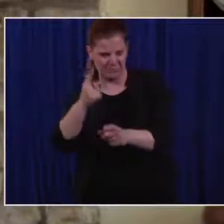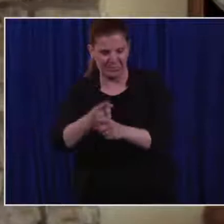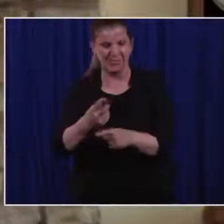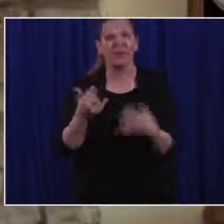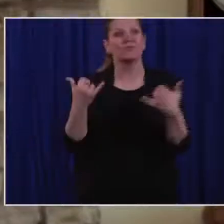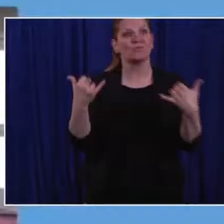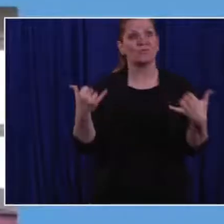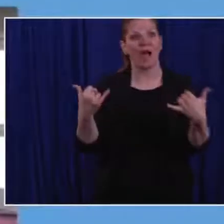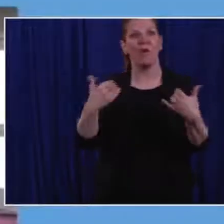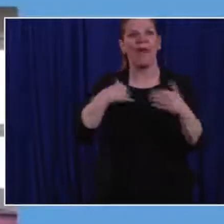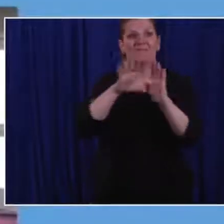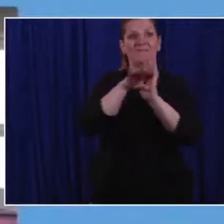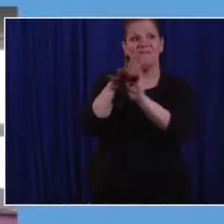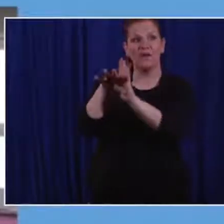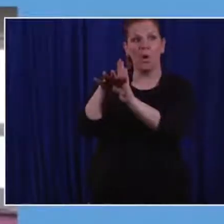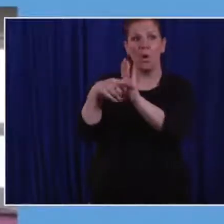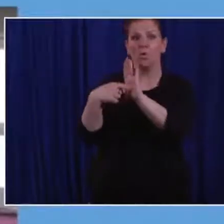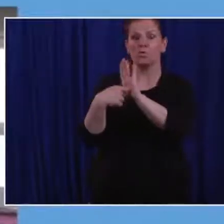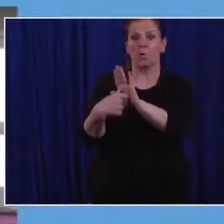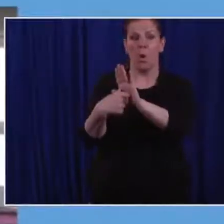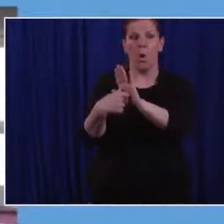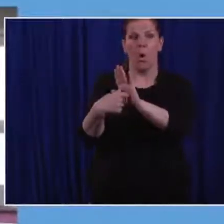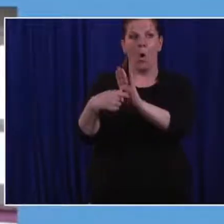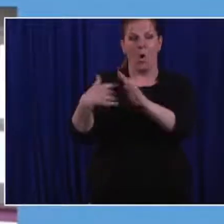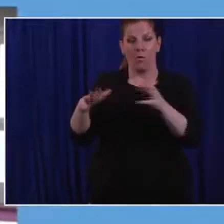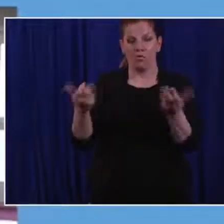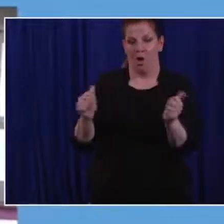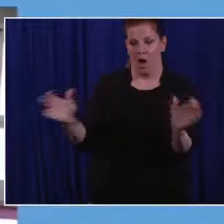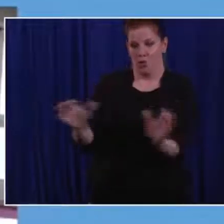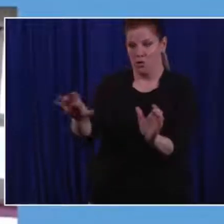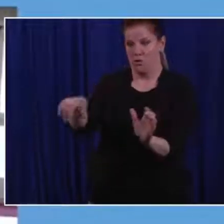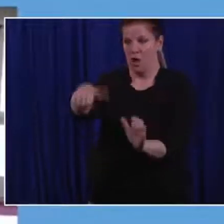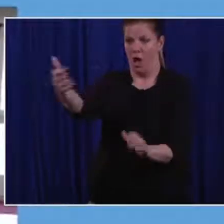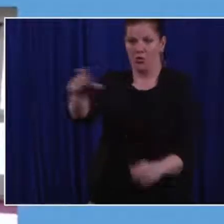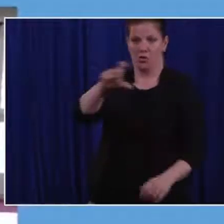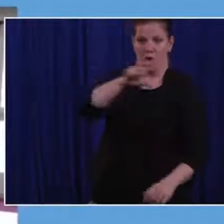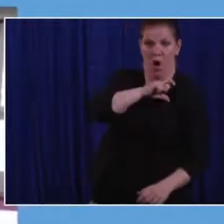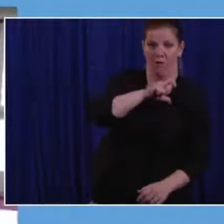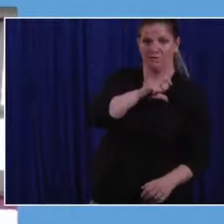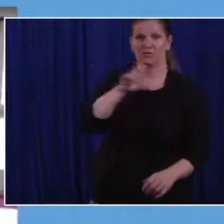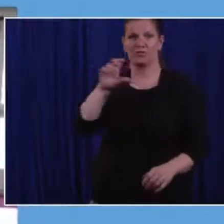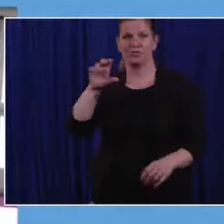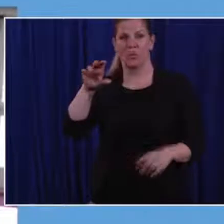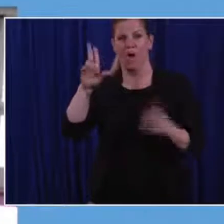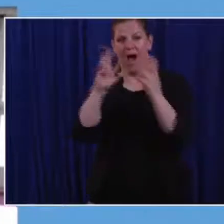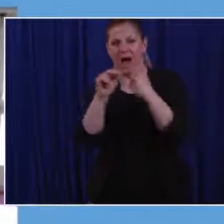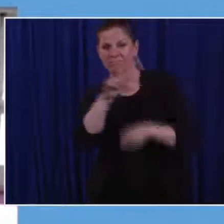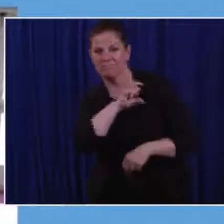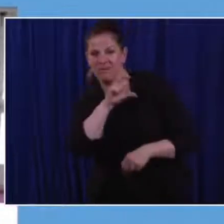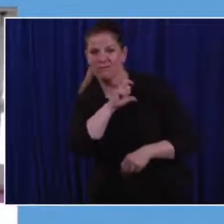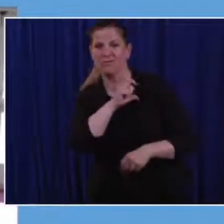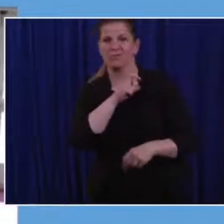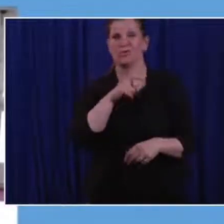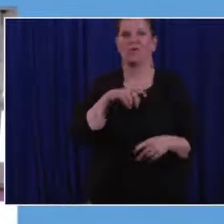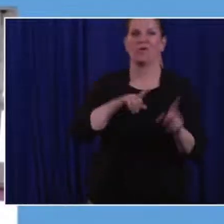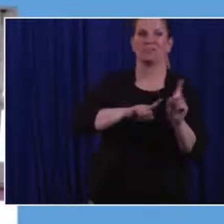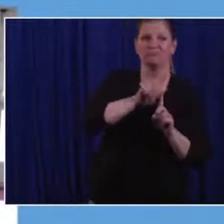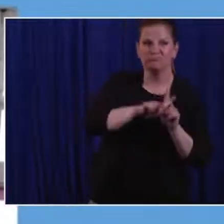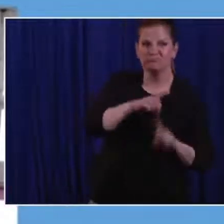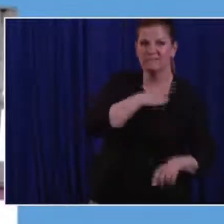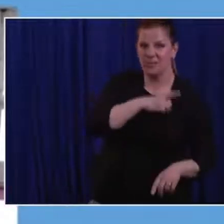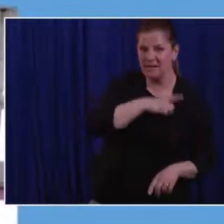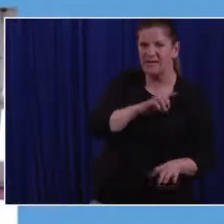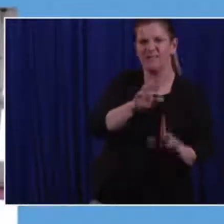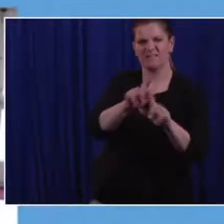to encourage other officers, deputies, troopers to get vaccinated as well. Ohio State Highway